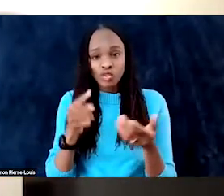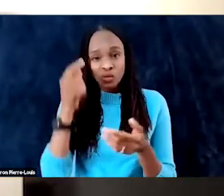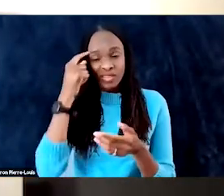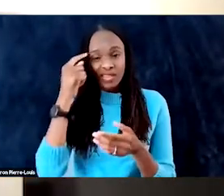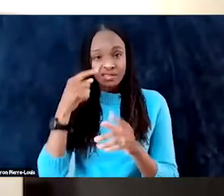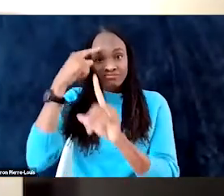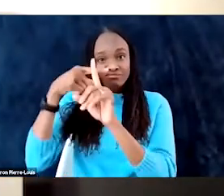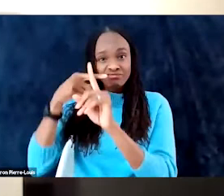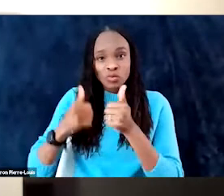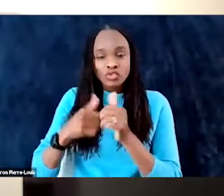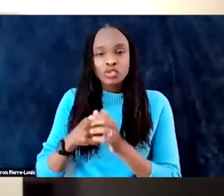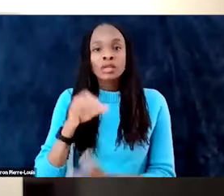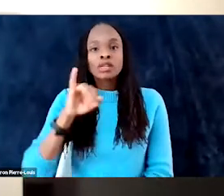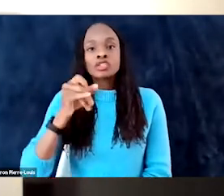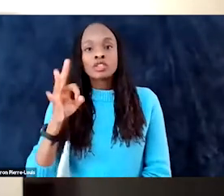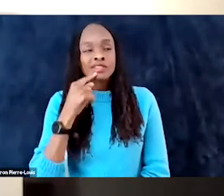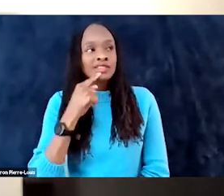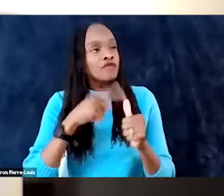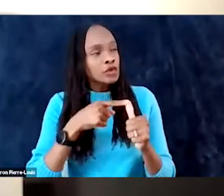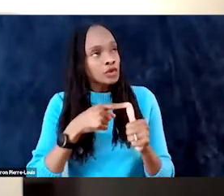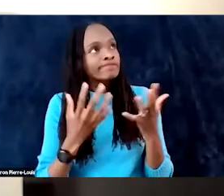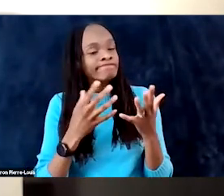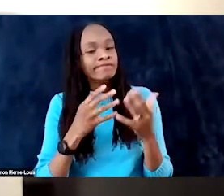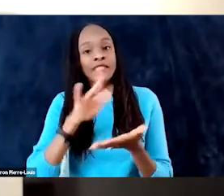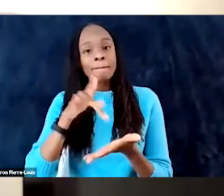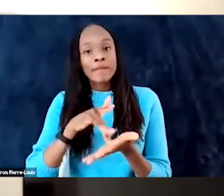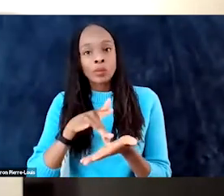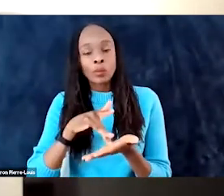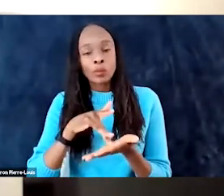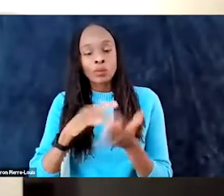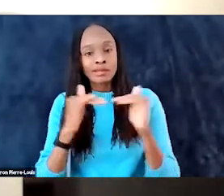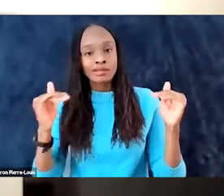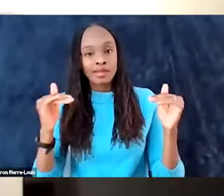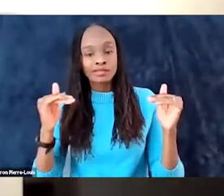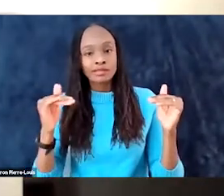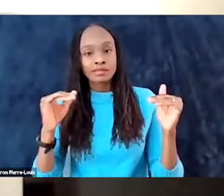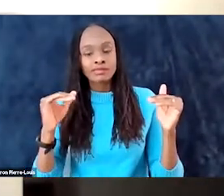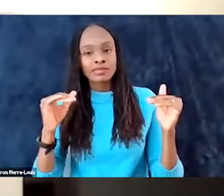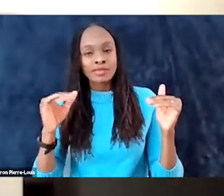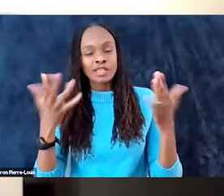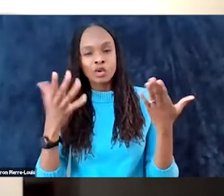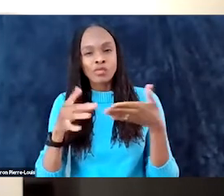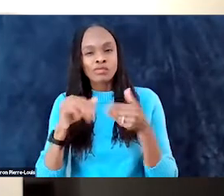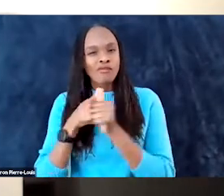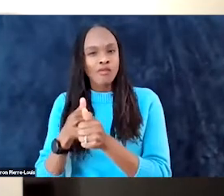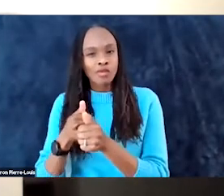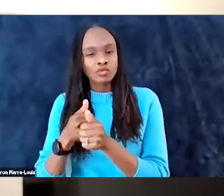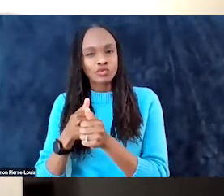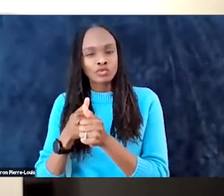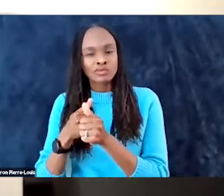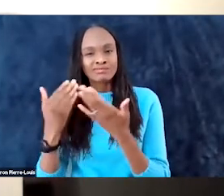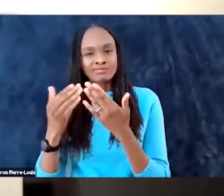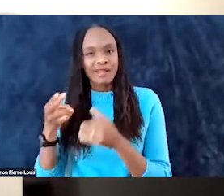I'm not terrible. I mean, first of all, the middle class takes their lead from where the upper class is. So